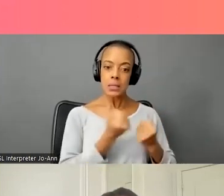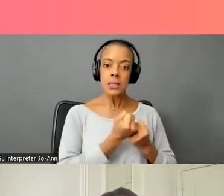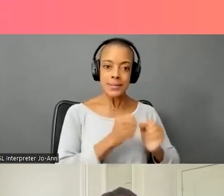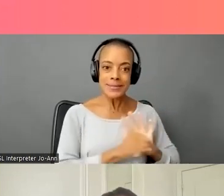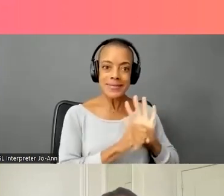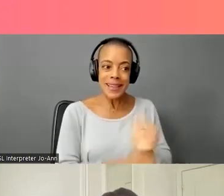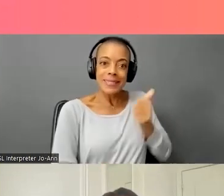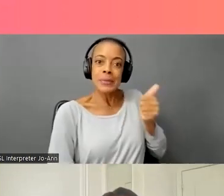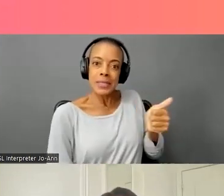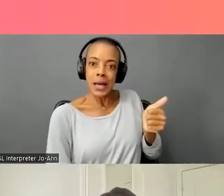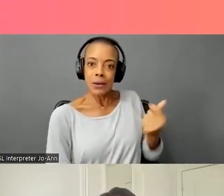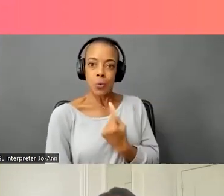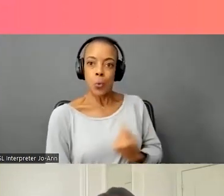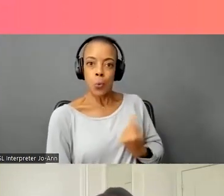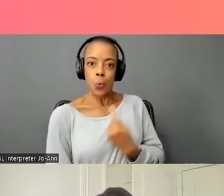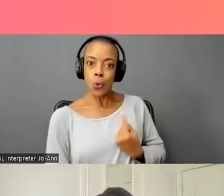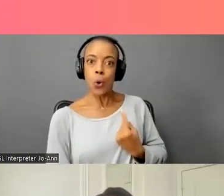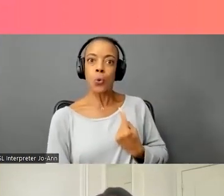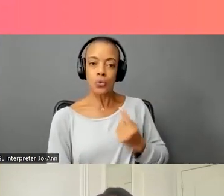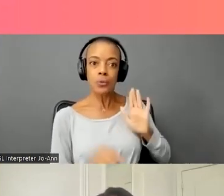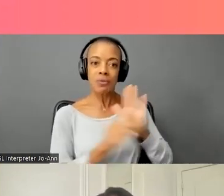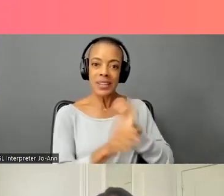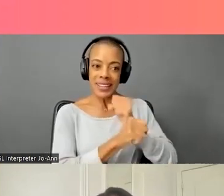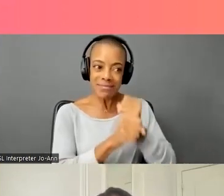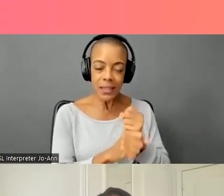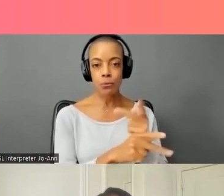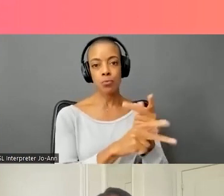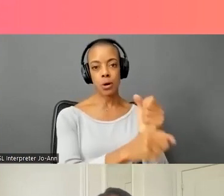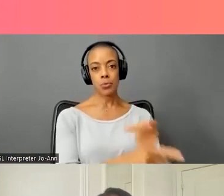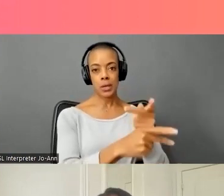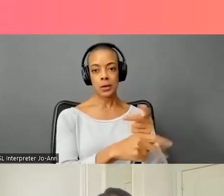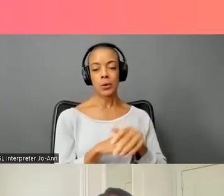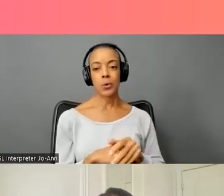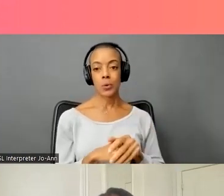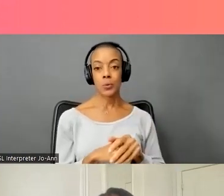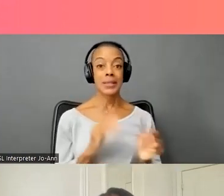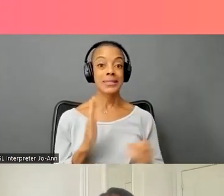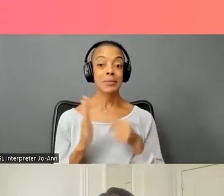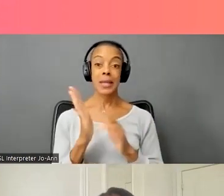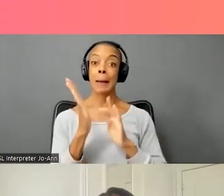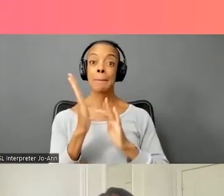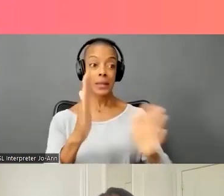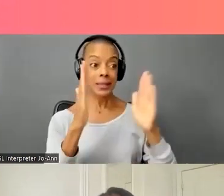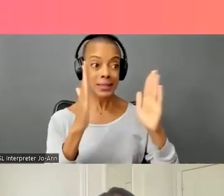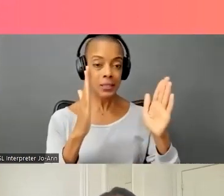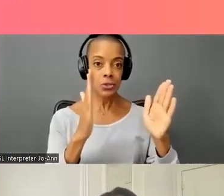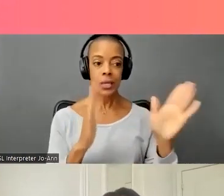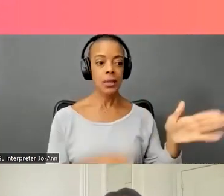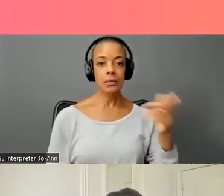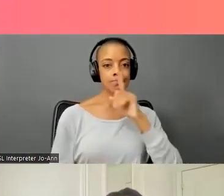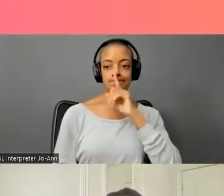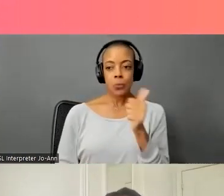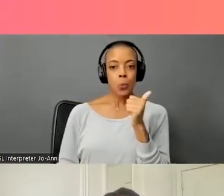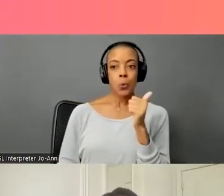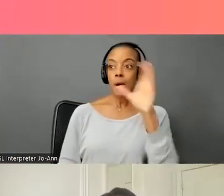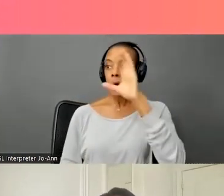for themselves to get proper care. And sometimes medical attention is never sought. And if it